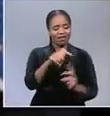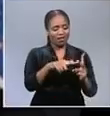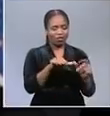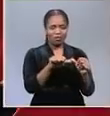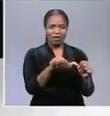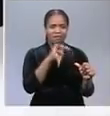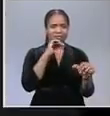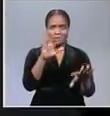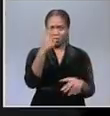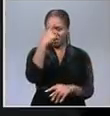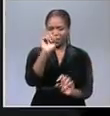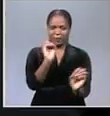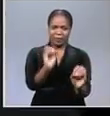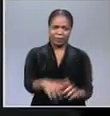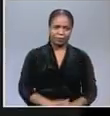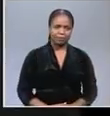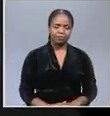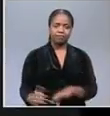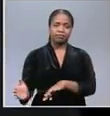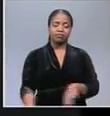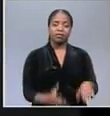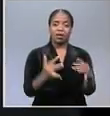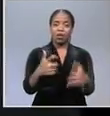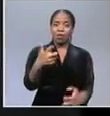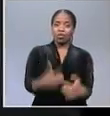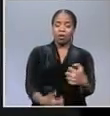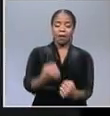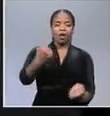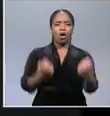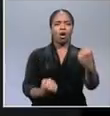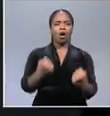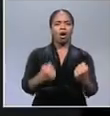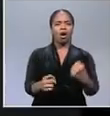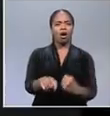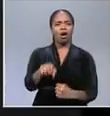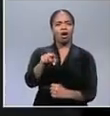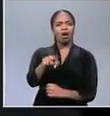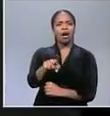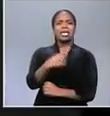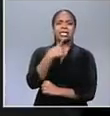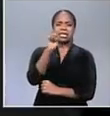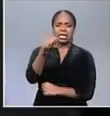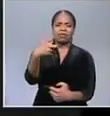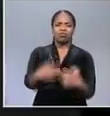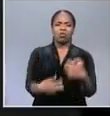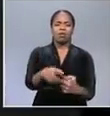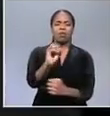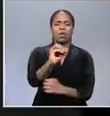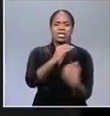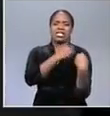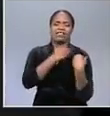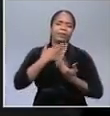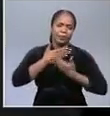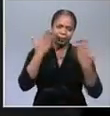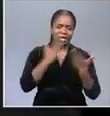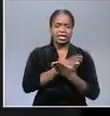Authority. And unlocking a problem? Car manufacturer Ford admits to problematic security in